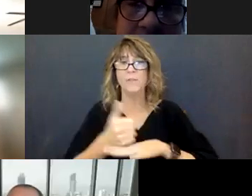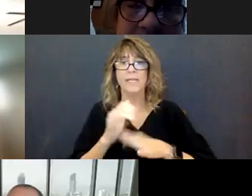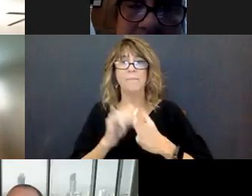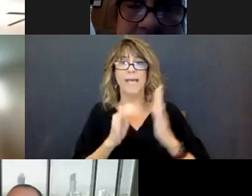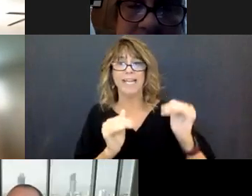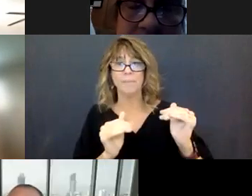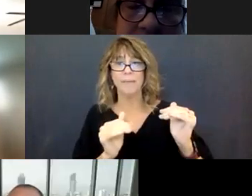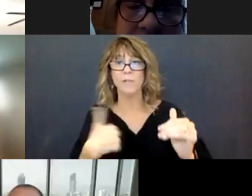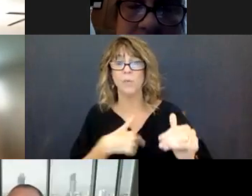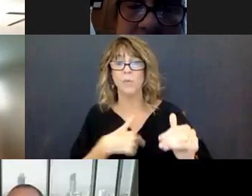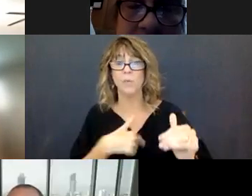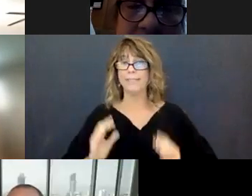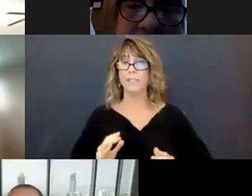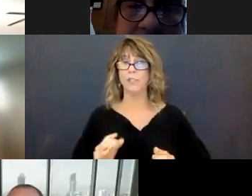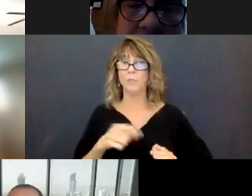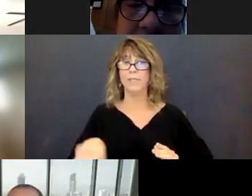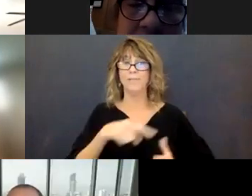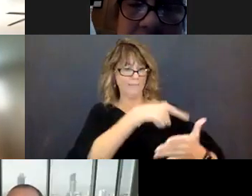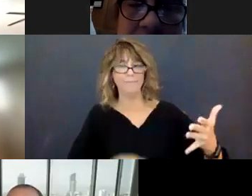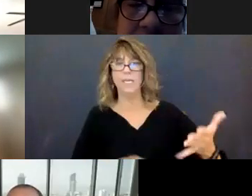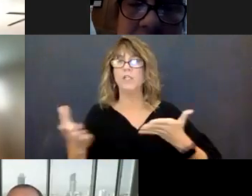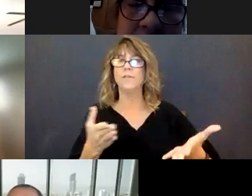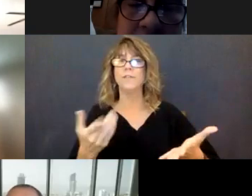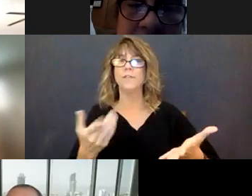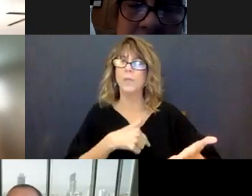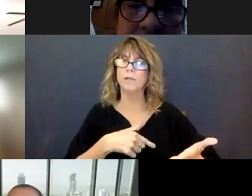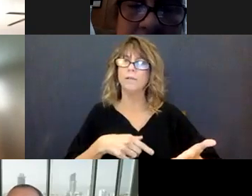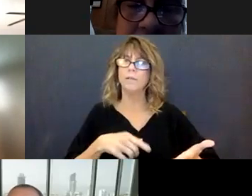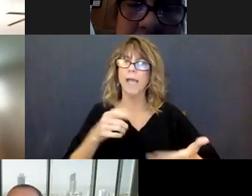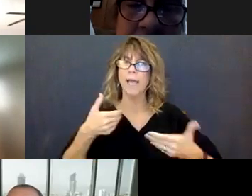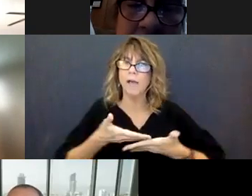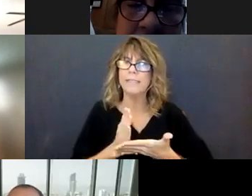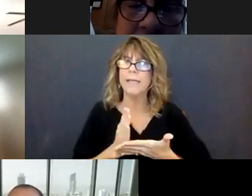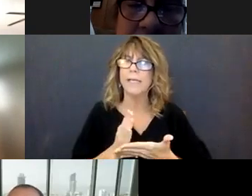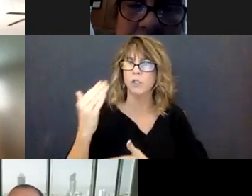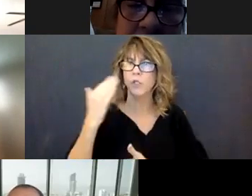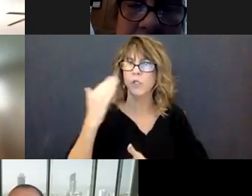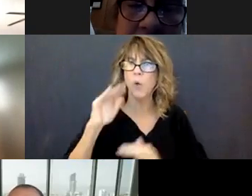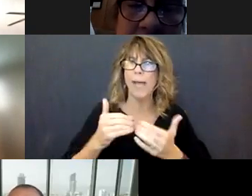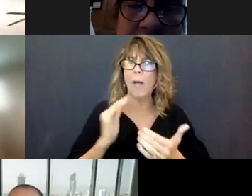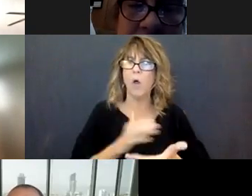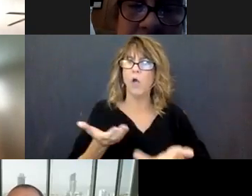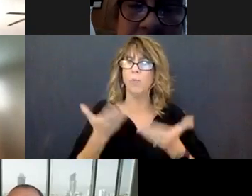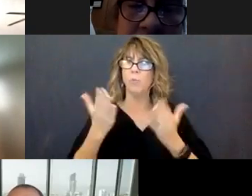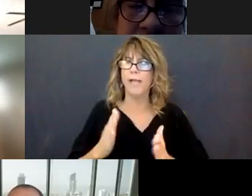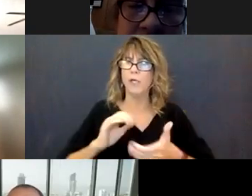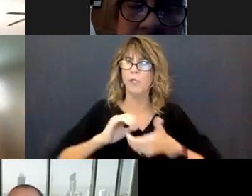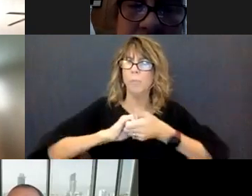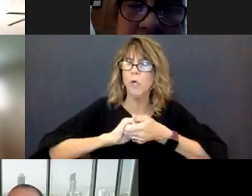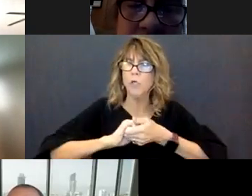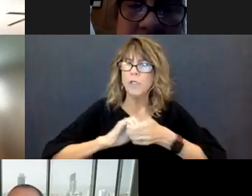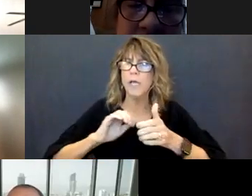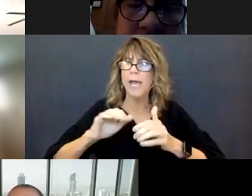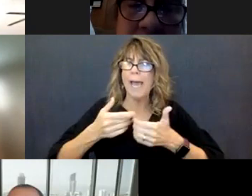We as consumers of these services are entitled to know how our provider partners are